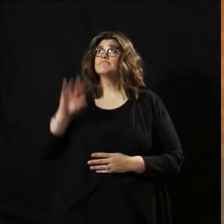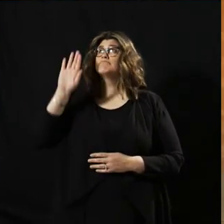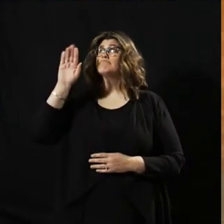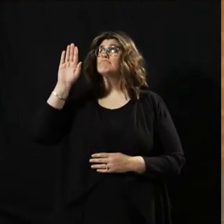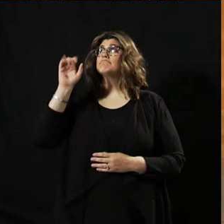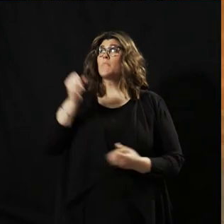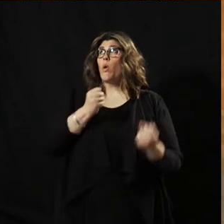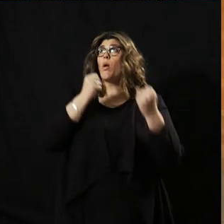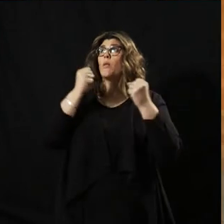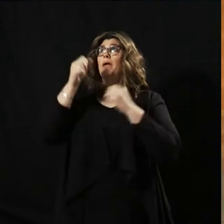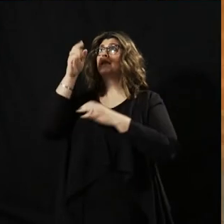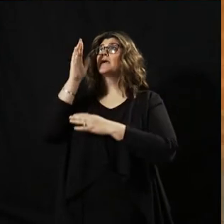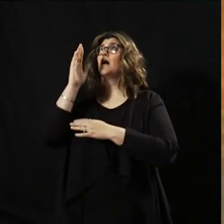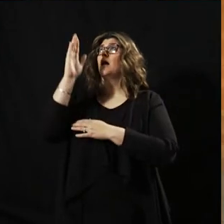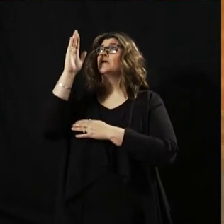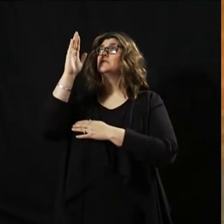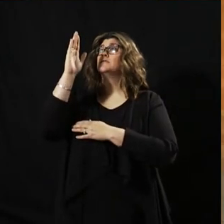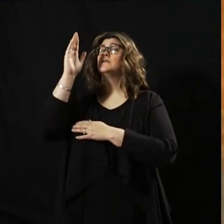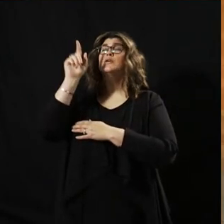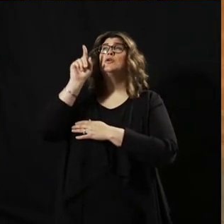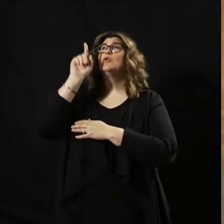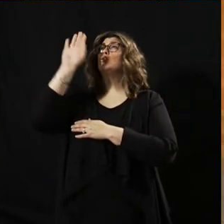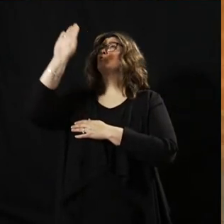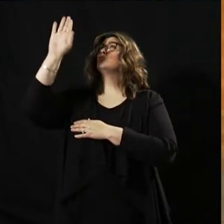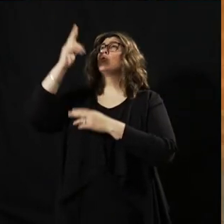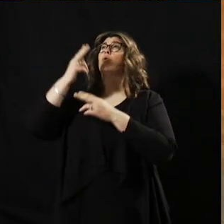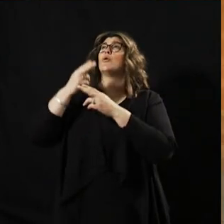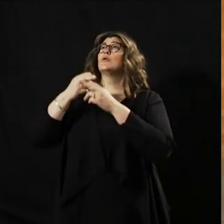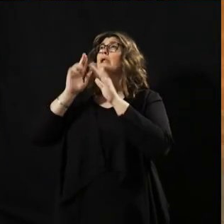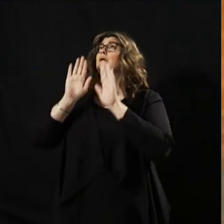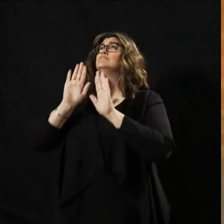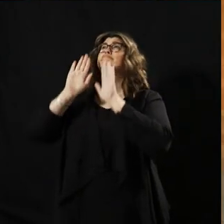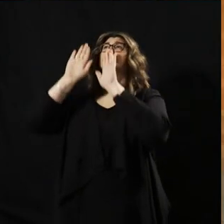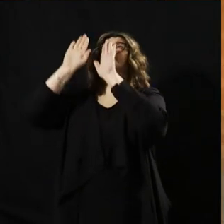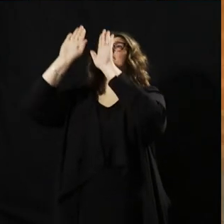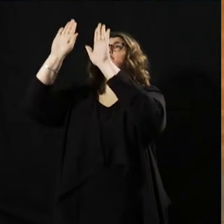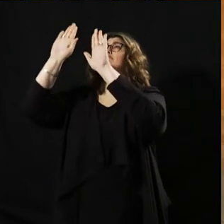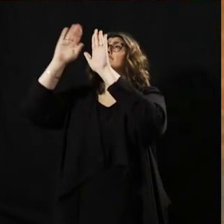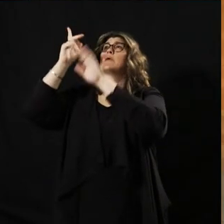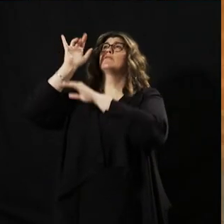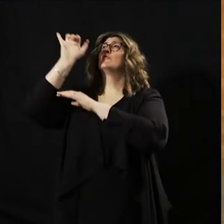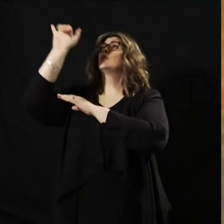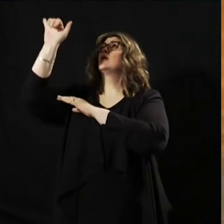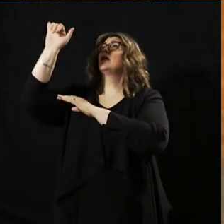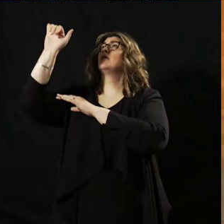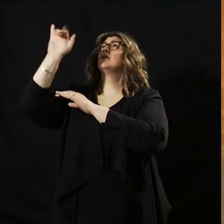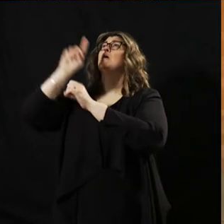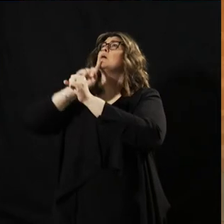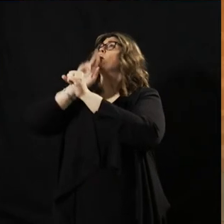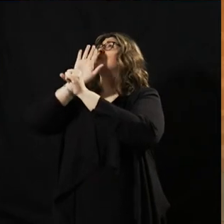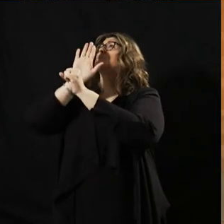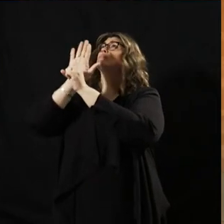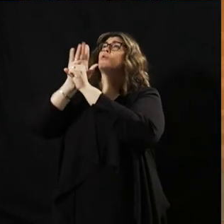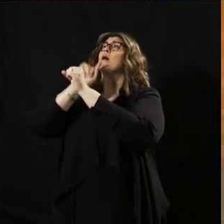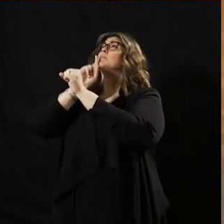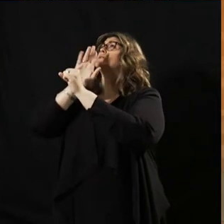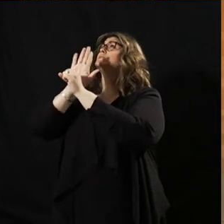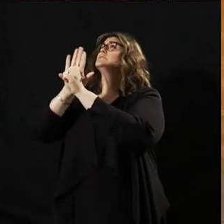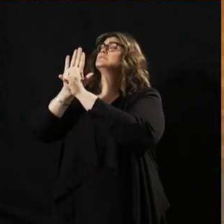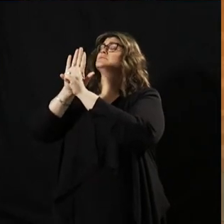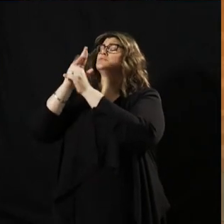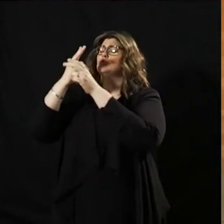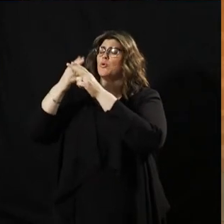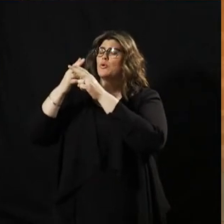surpass for the honor of your name what you pledged to the patriarchs by reason of their